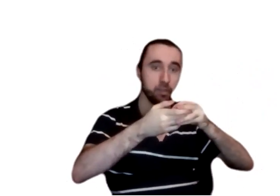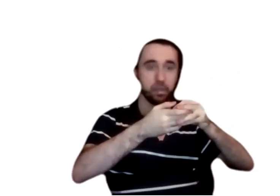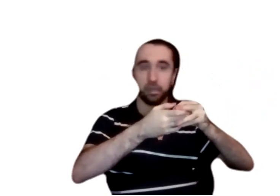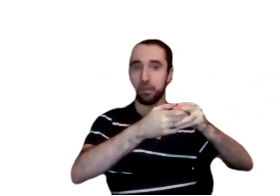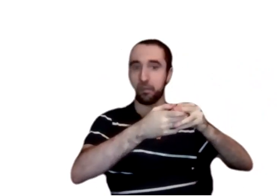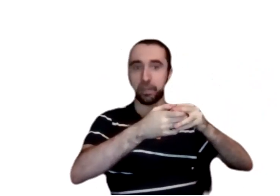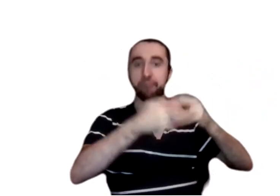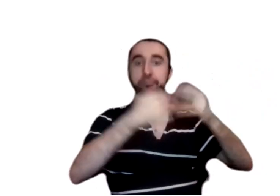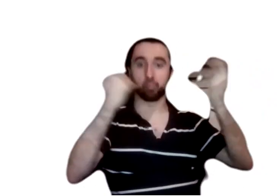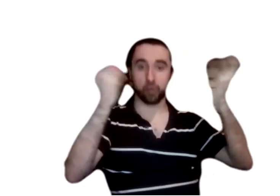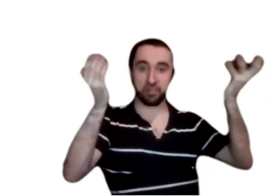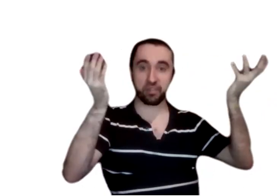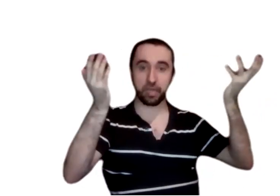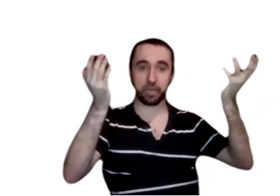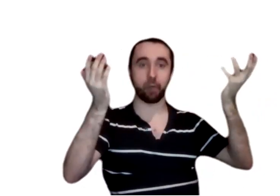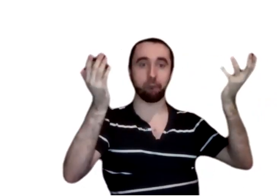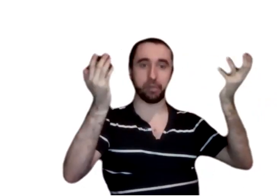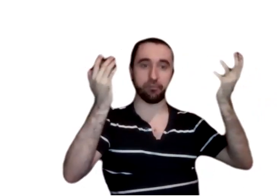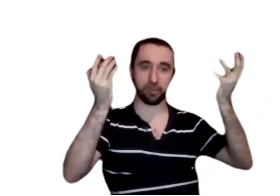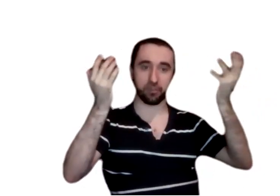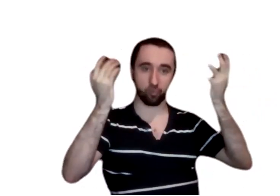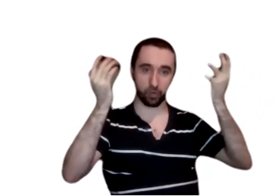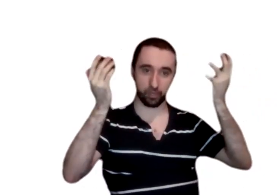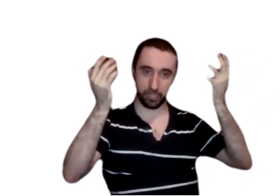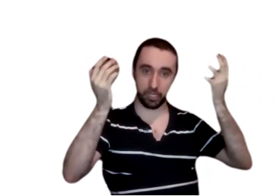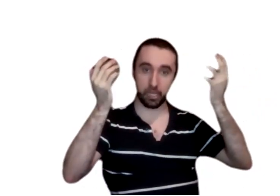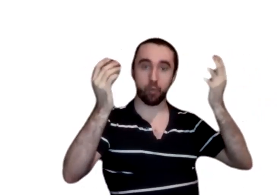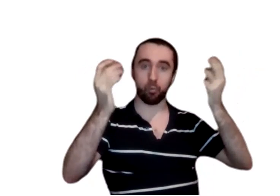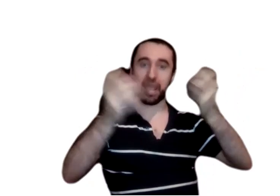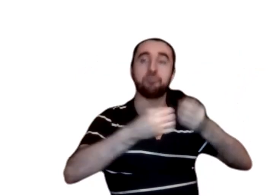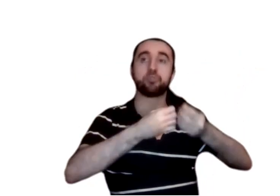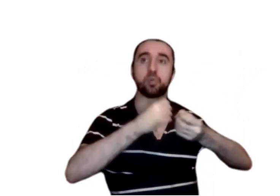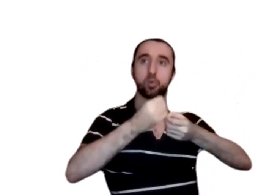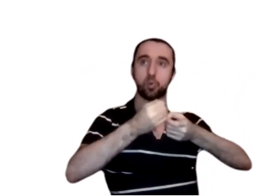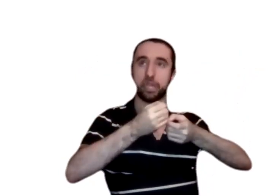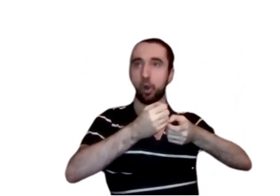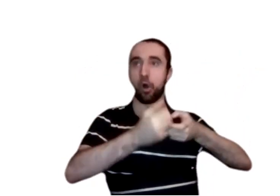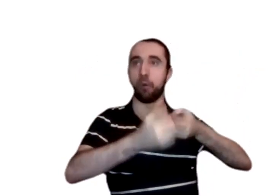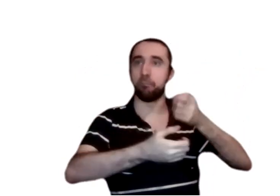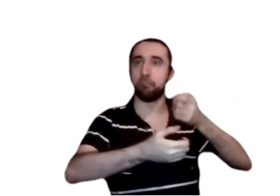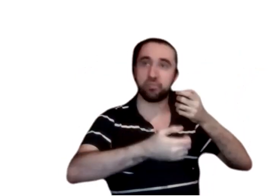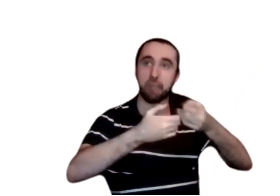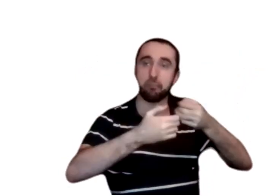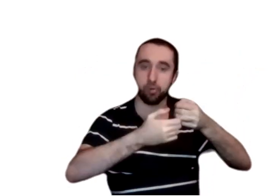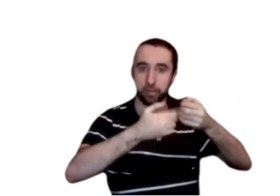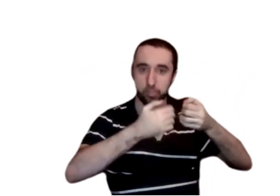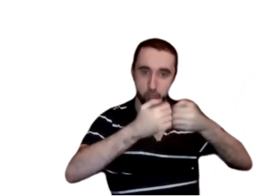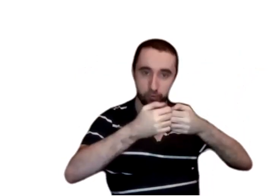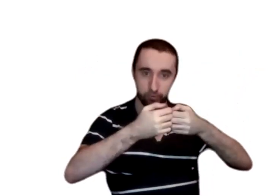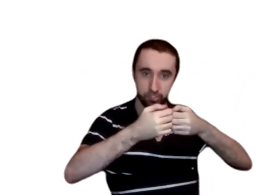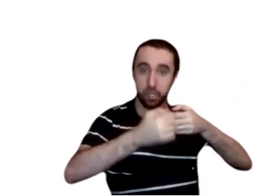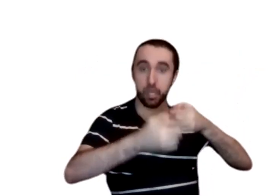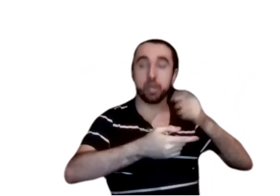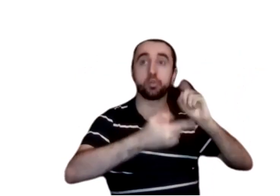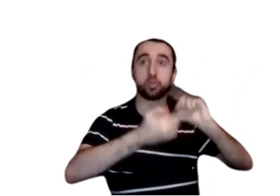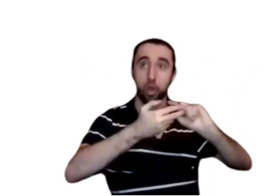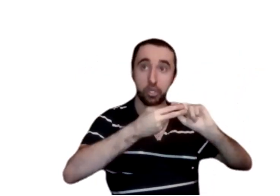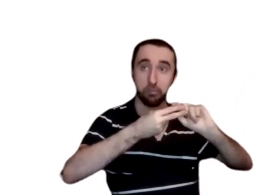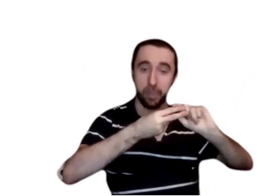data. But if a risk cannot be fixed quickly, we have to agree on temporary